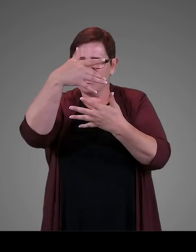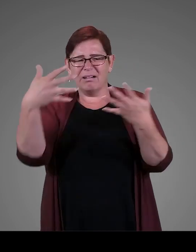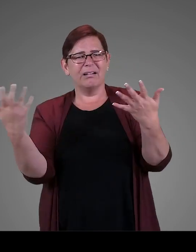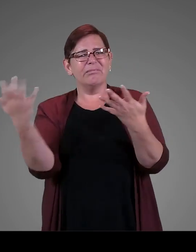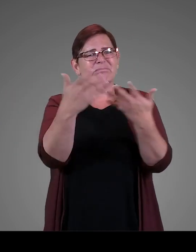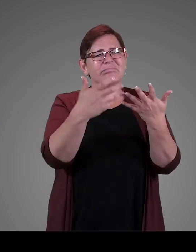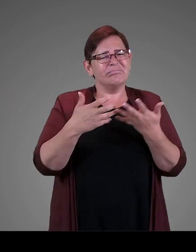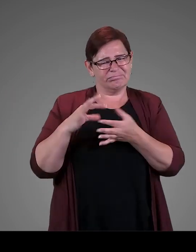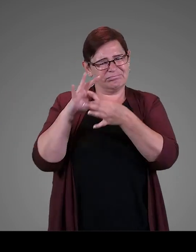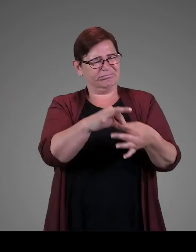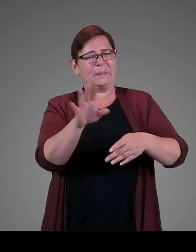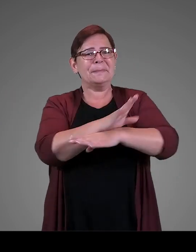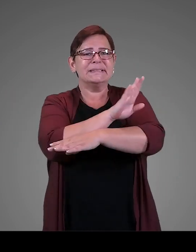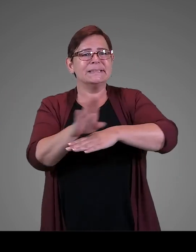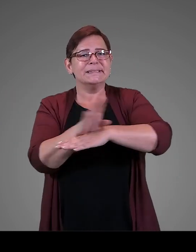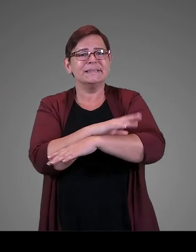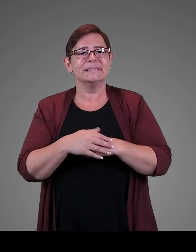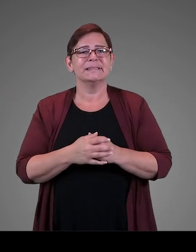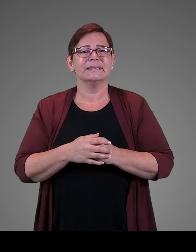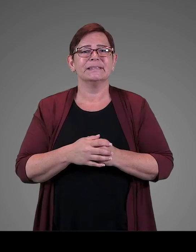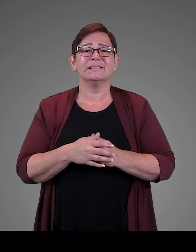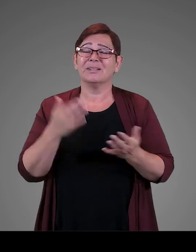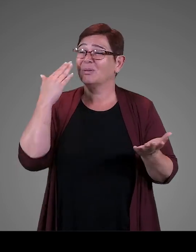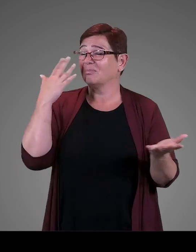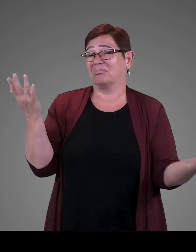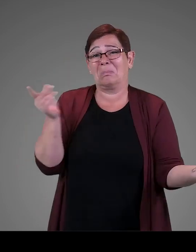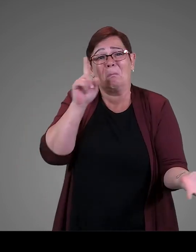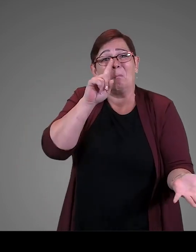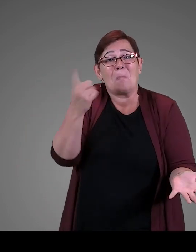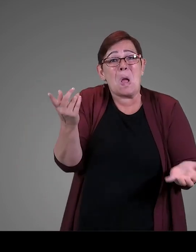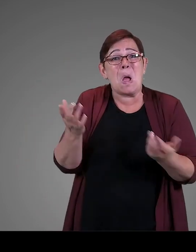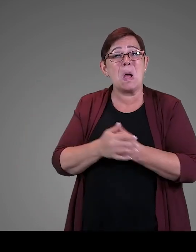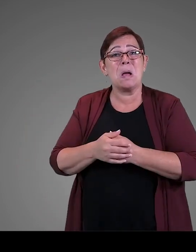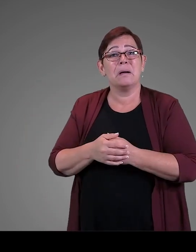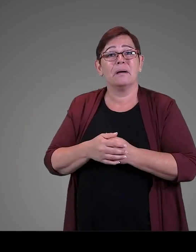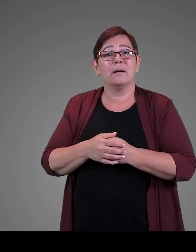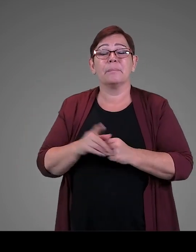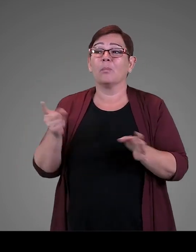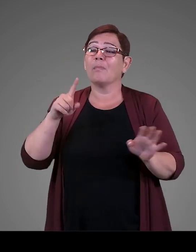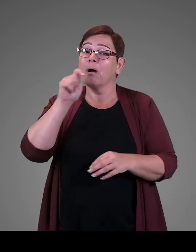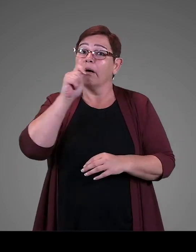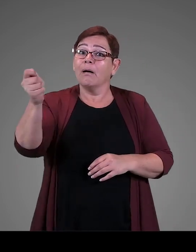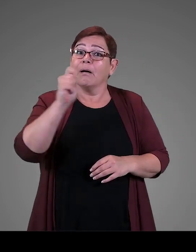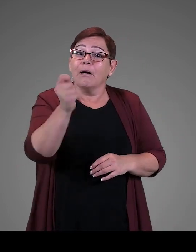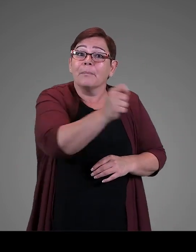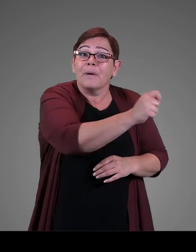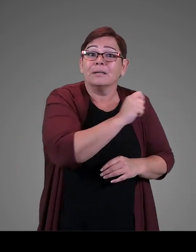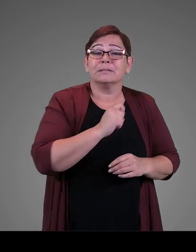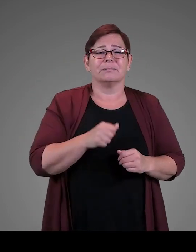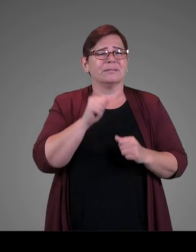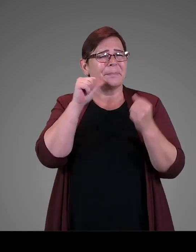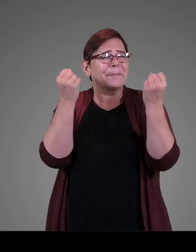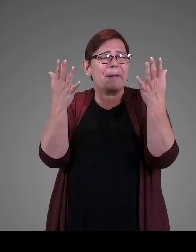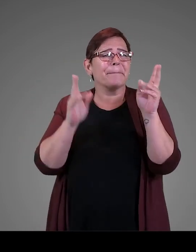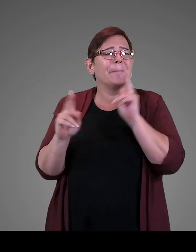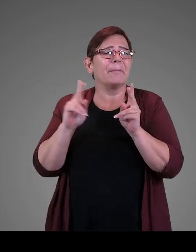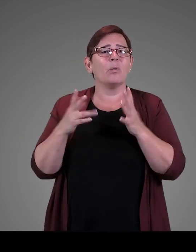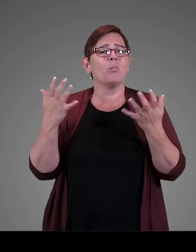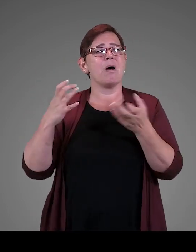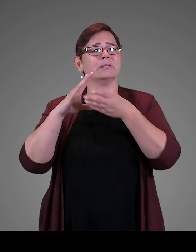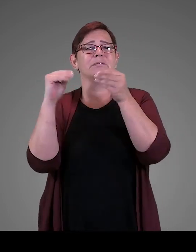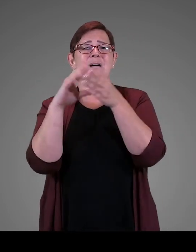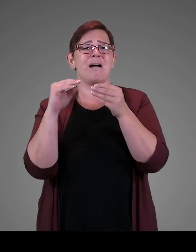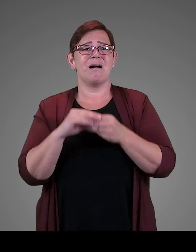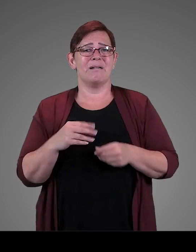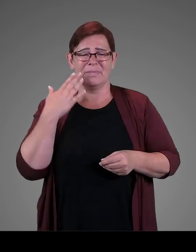qui fonctionnent super bien dans notre milieu. Puis je sais que c'est plate, mais comme on passe le micro, puis il n'y a pas beaucoup de monde